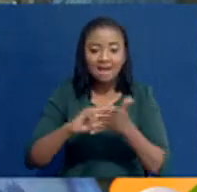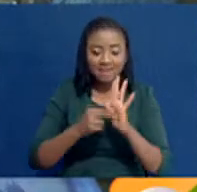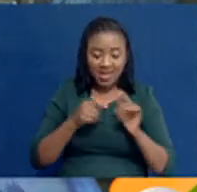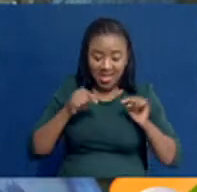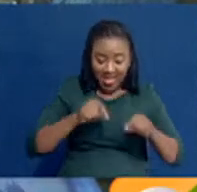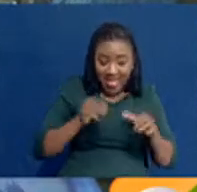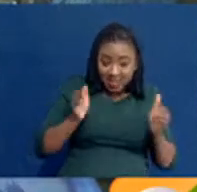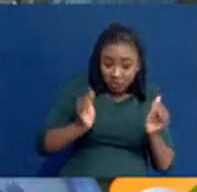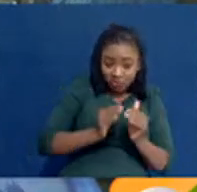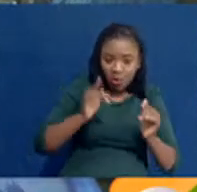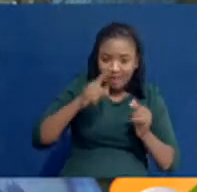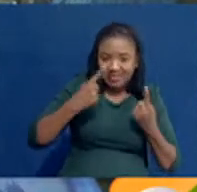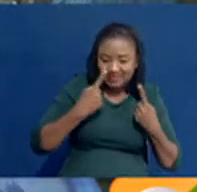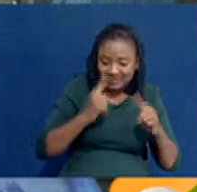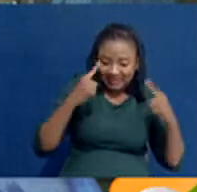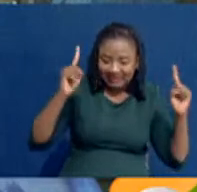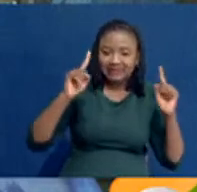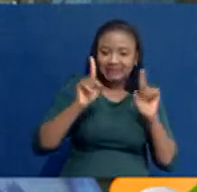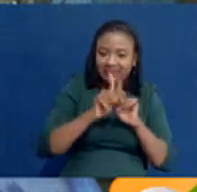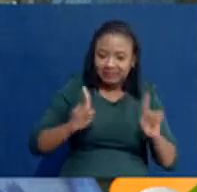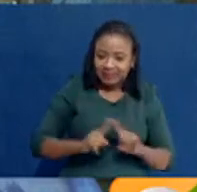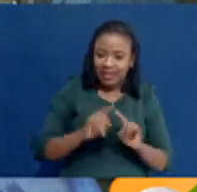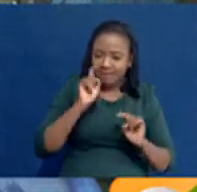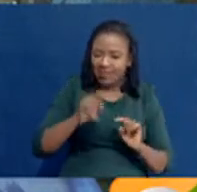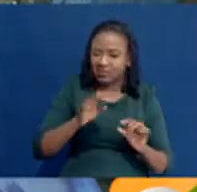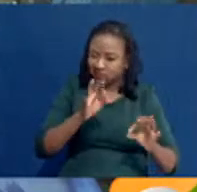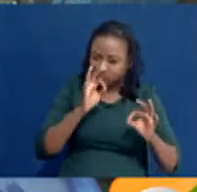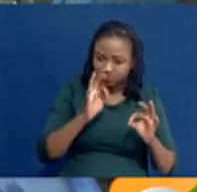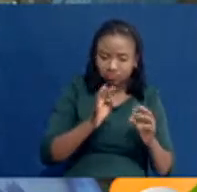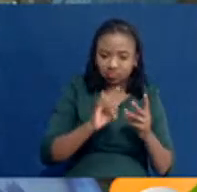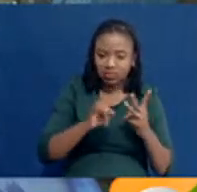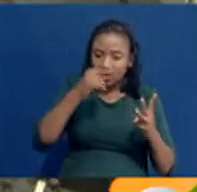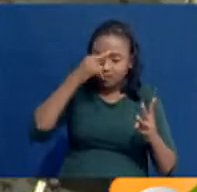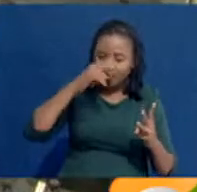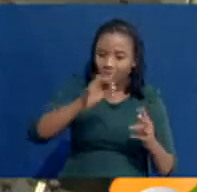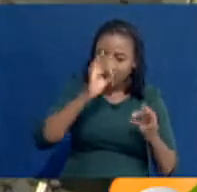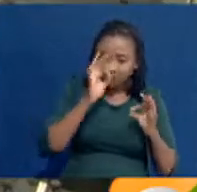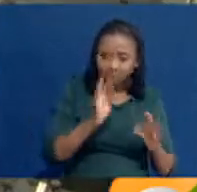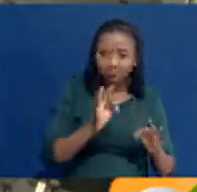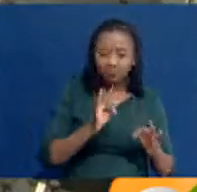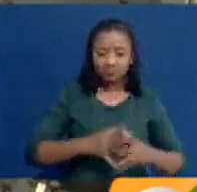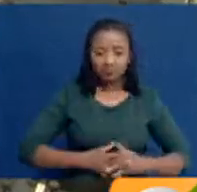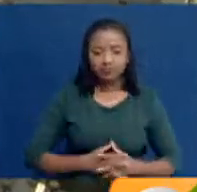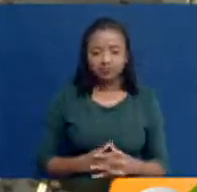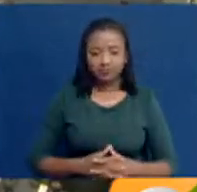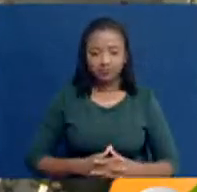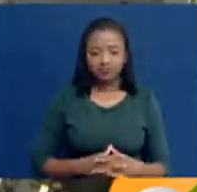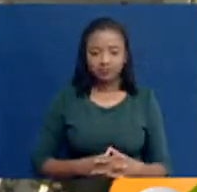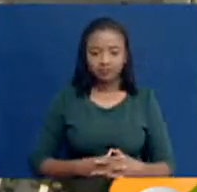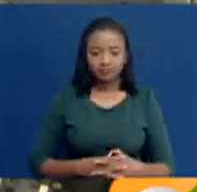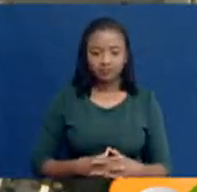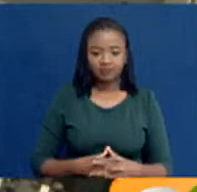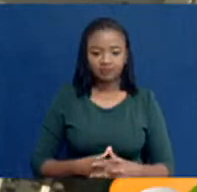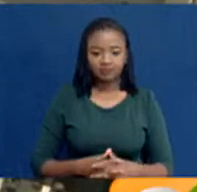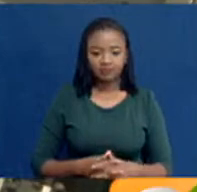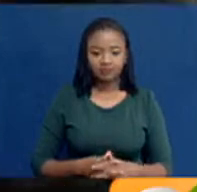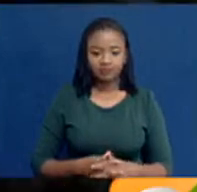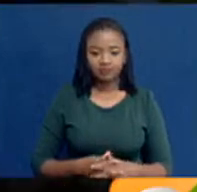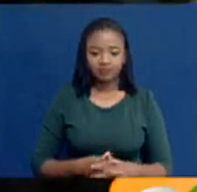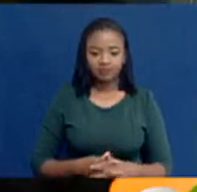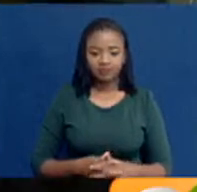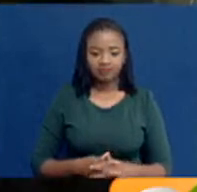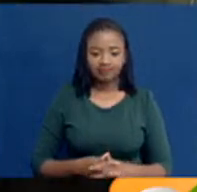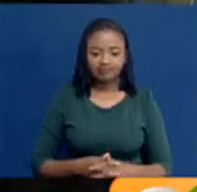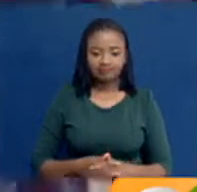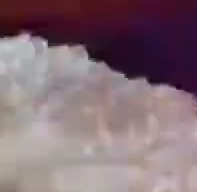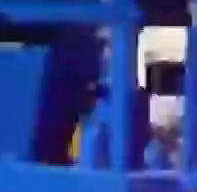what we make, but we also have to be able to have policies that are aligned. Edward Choya, Made in Kenya, Citizen